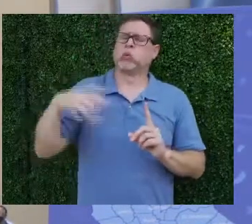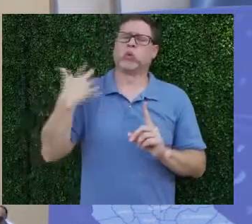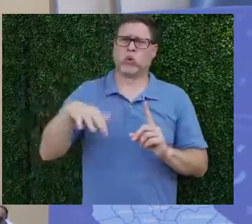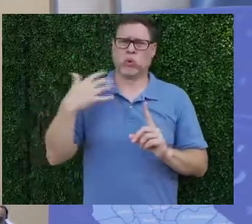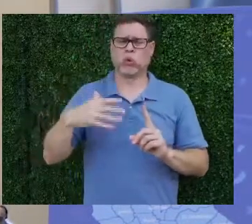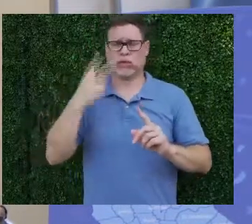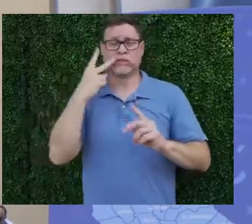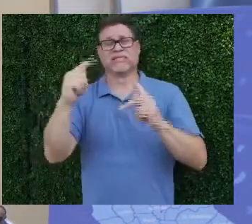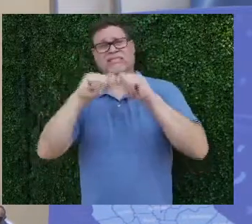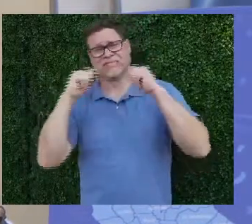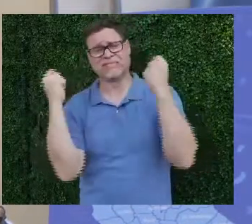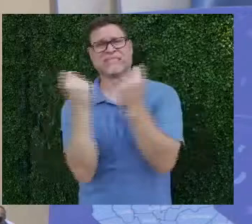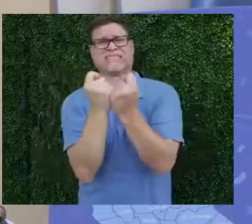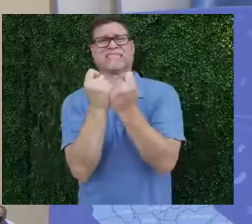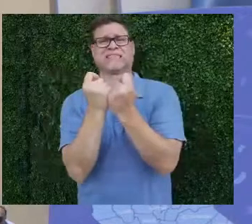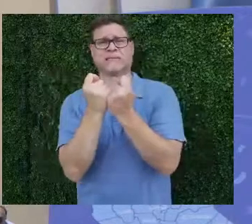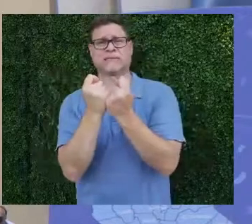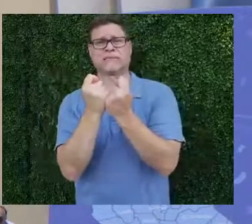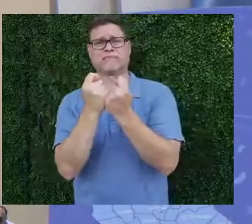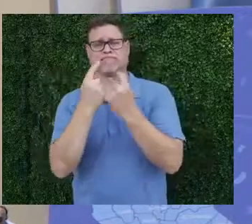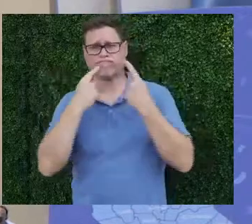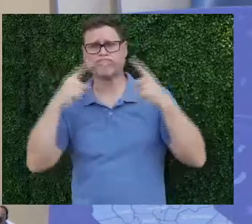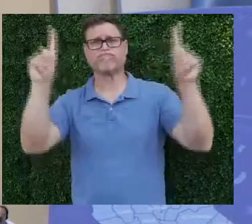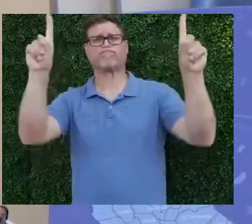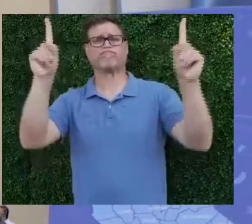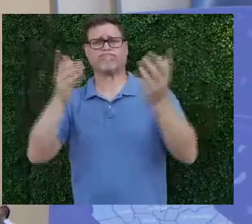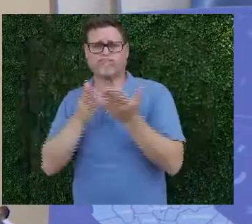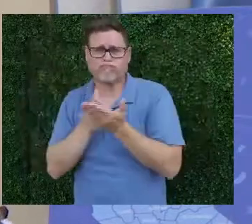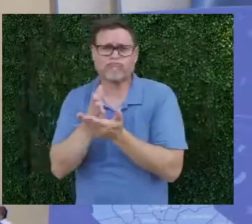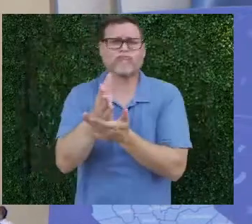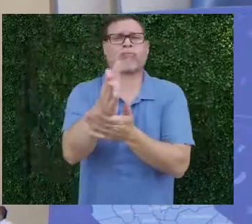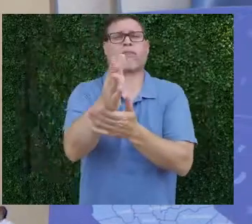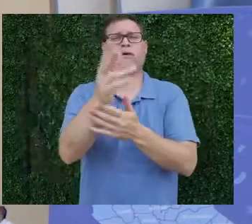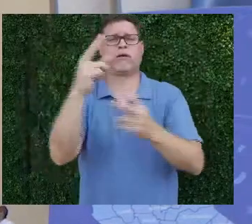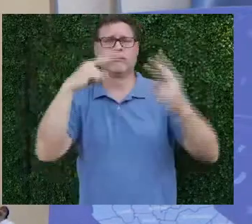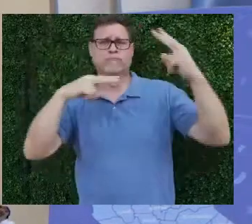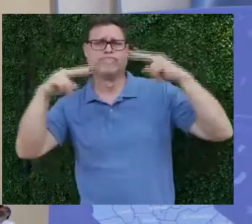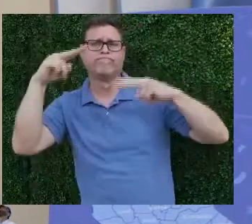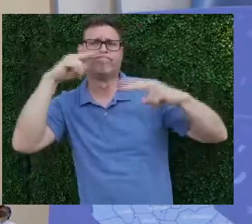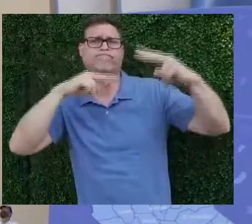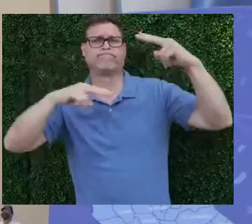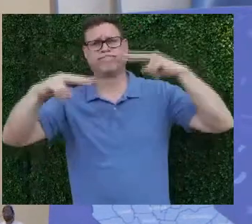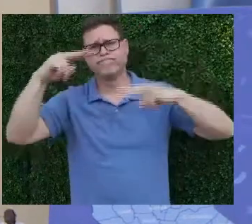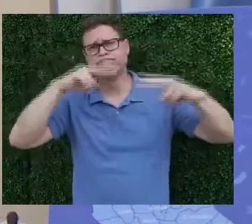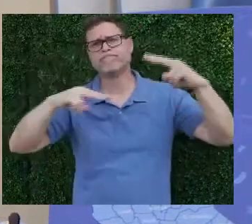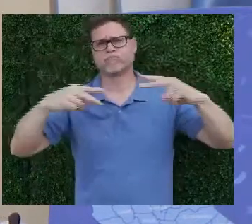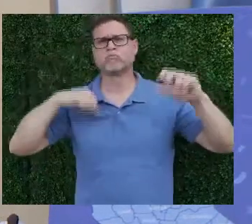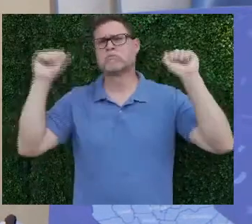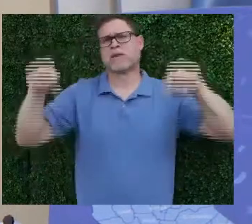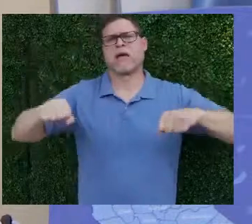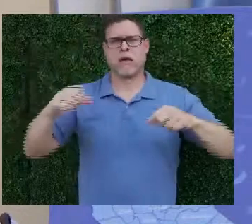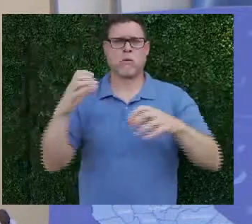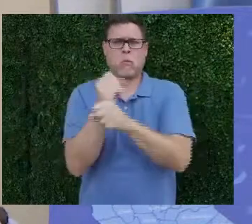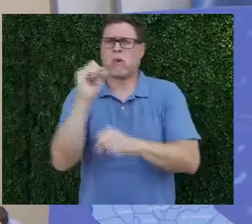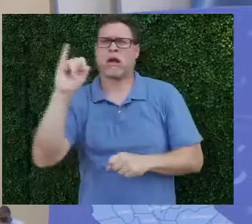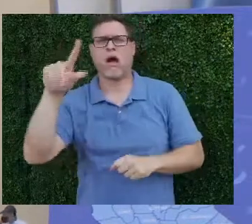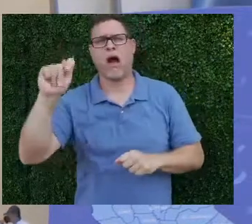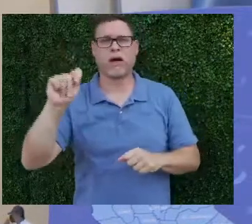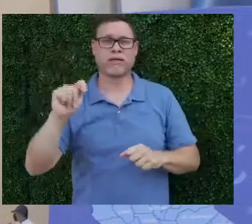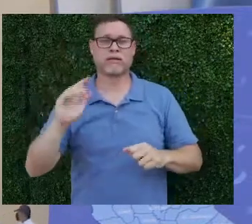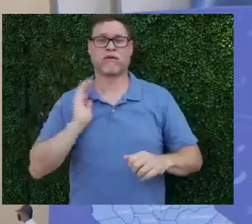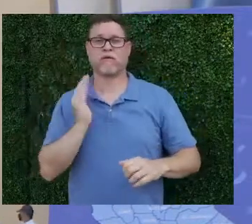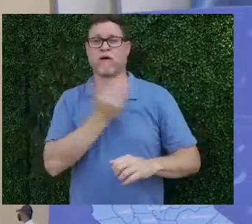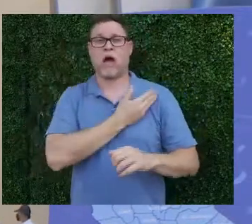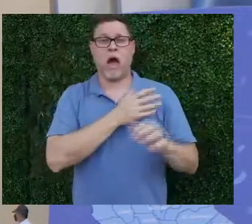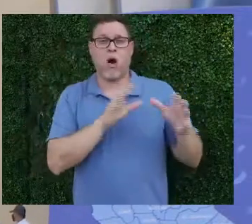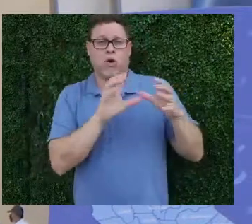our team work come through, just being able to look at each other and be like, hey, we got this. Or whether it be for our